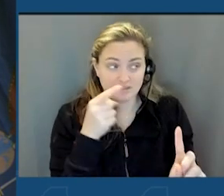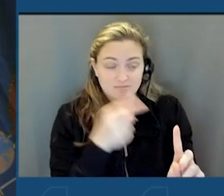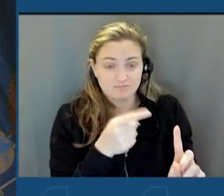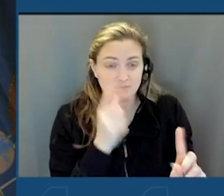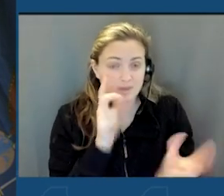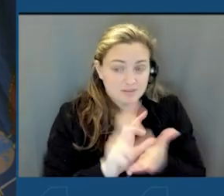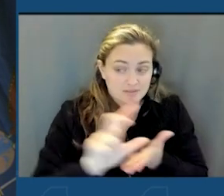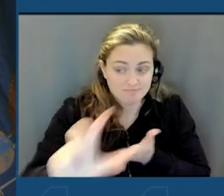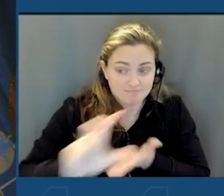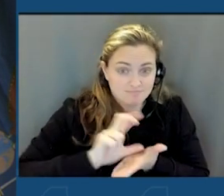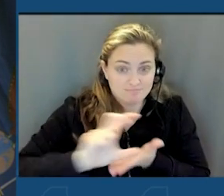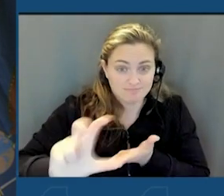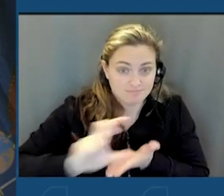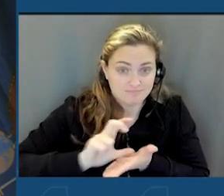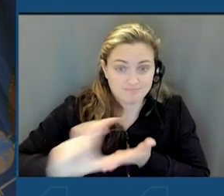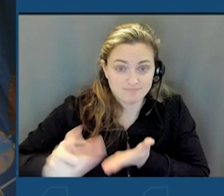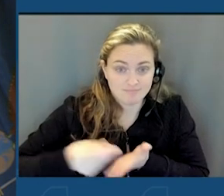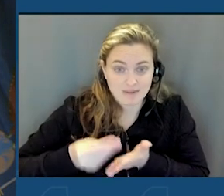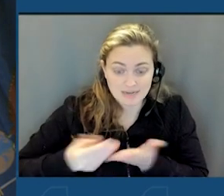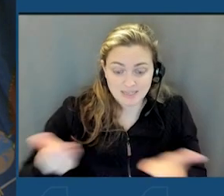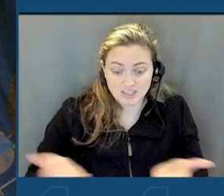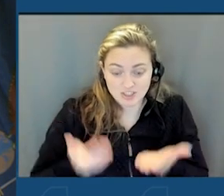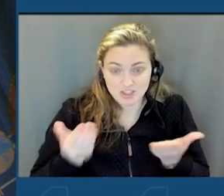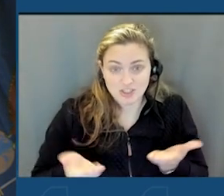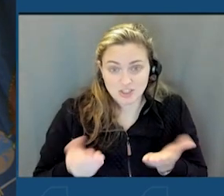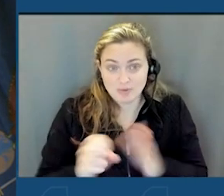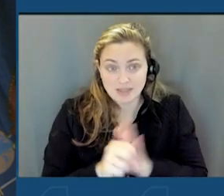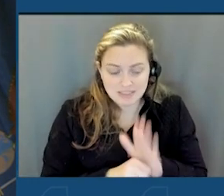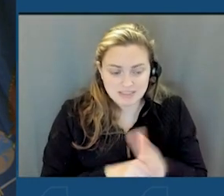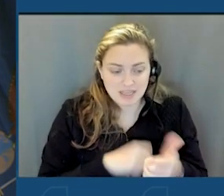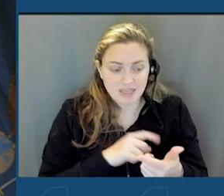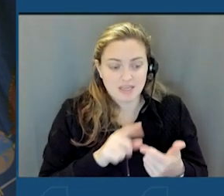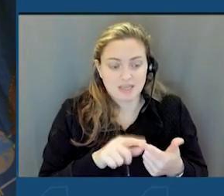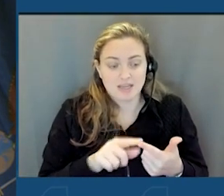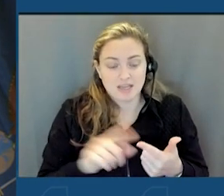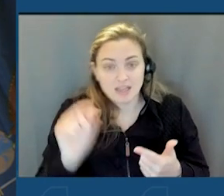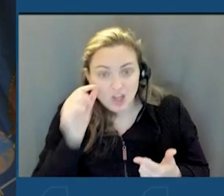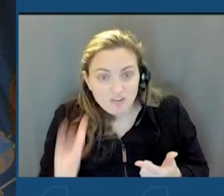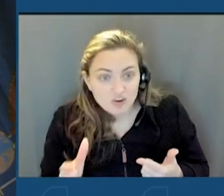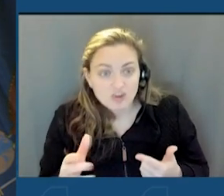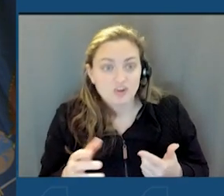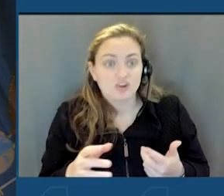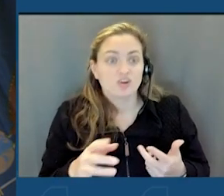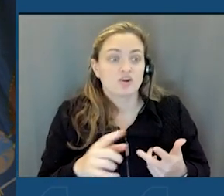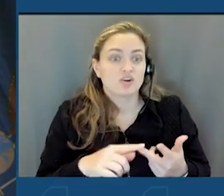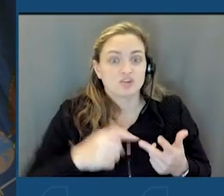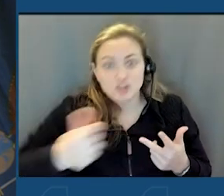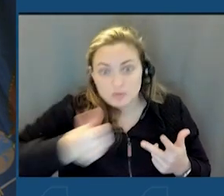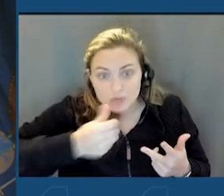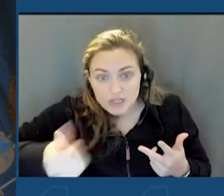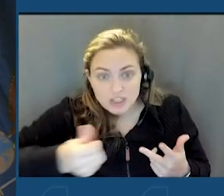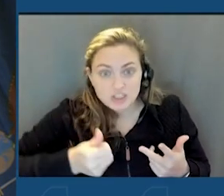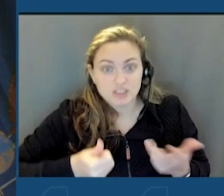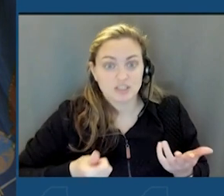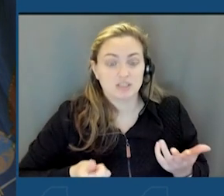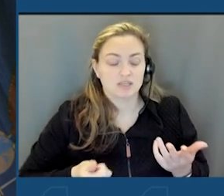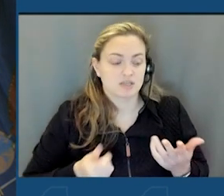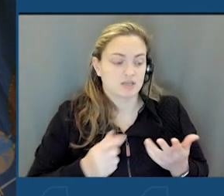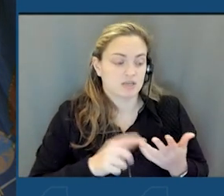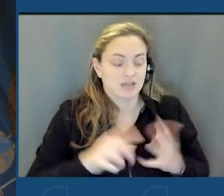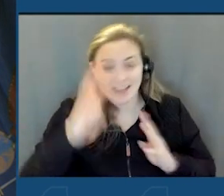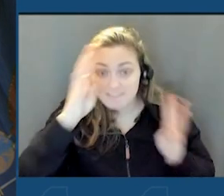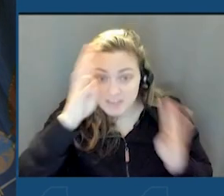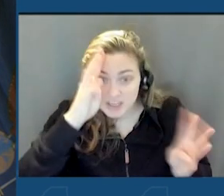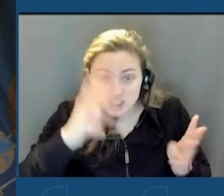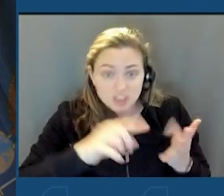investments that have been made here by the state, by the governor, in transportation, in innovation, into